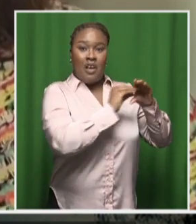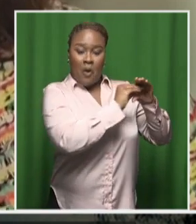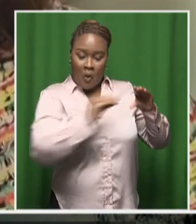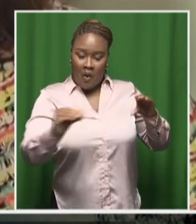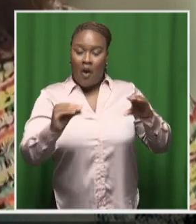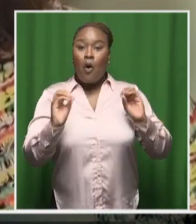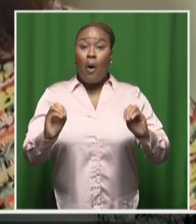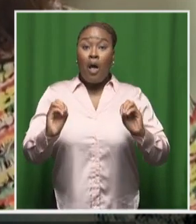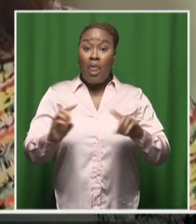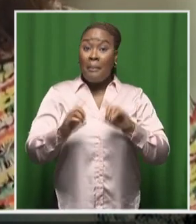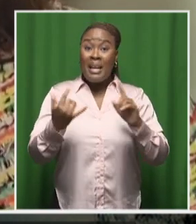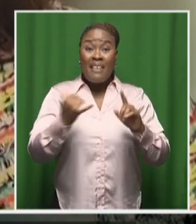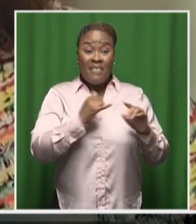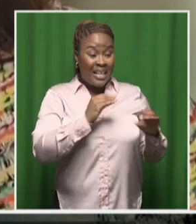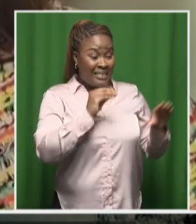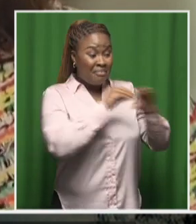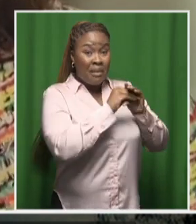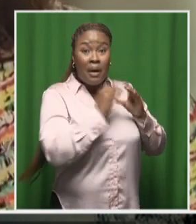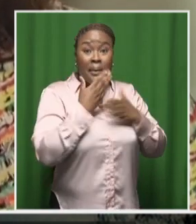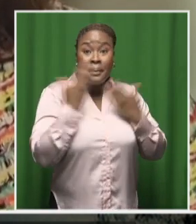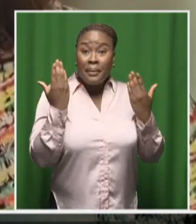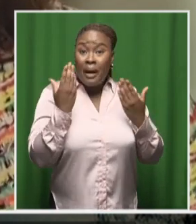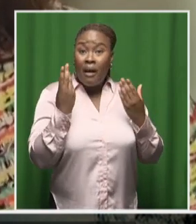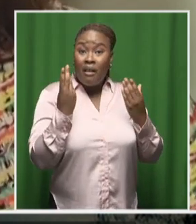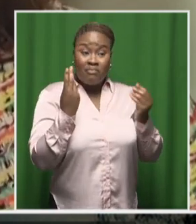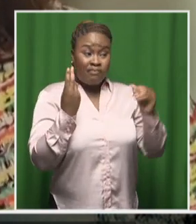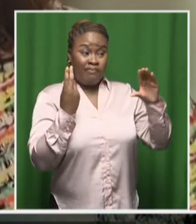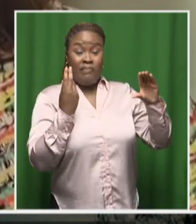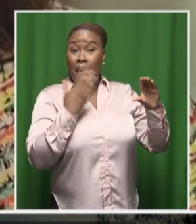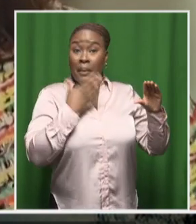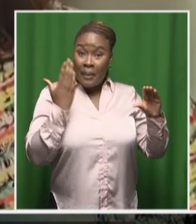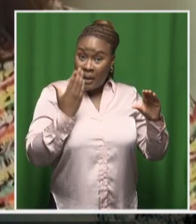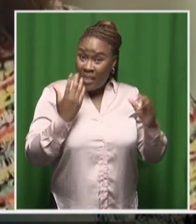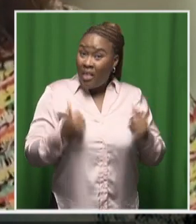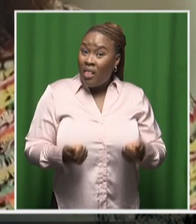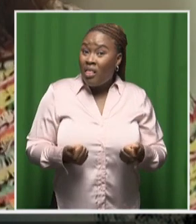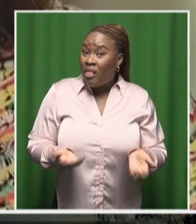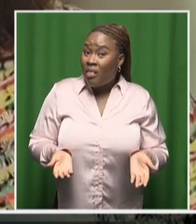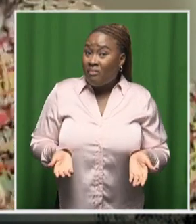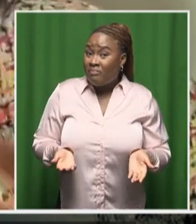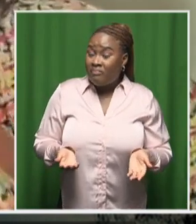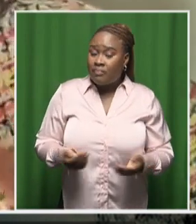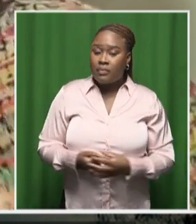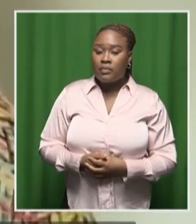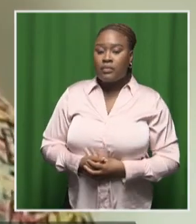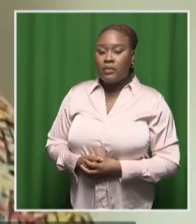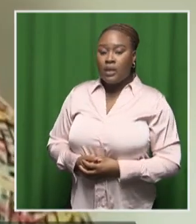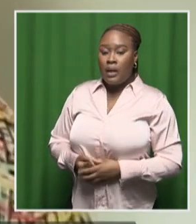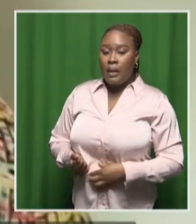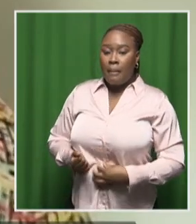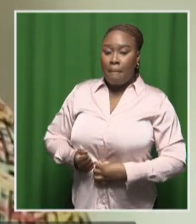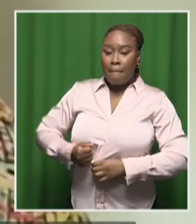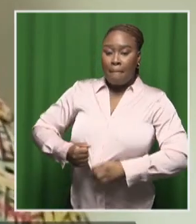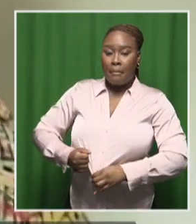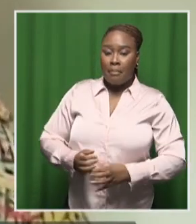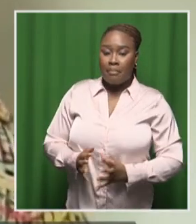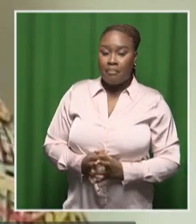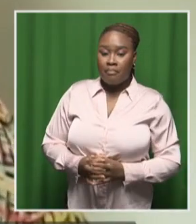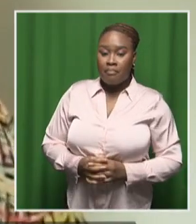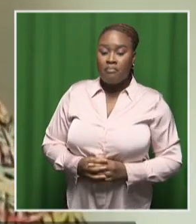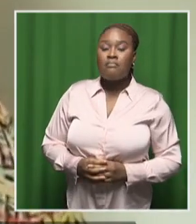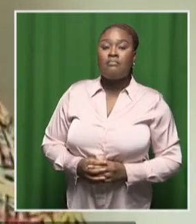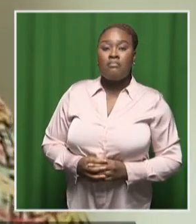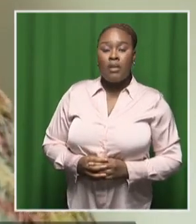of cases, there aren't these kind of funds that can be tapped into. Well, there are actually